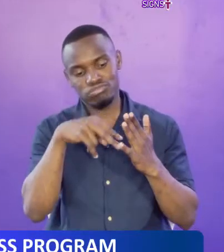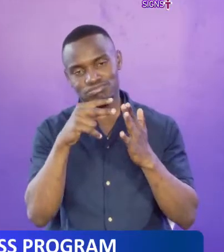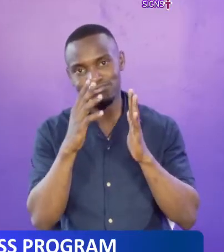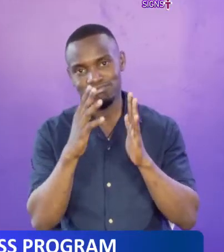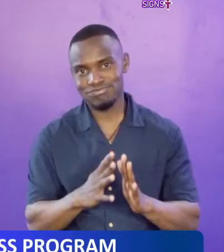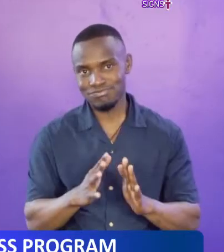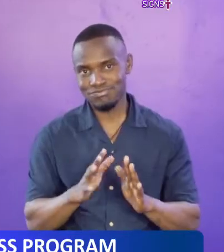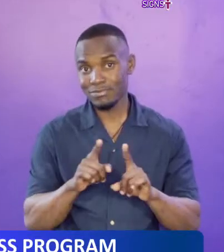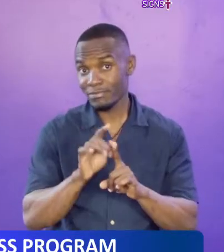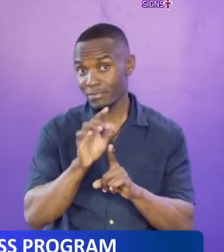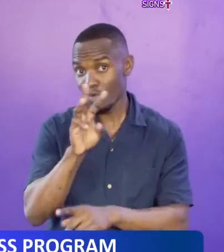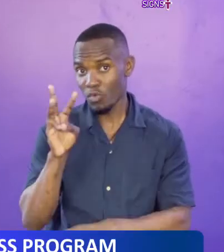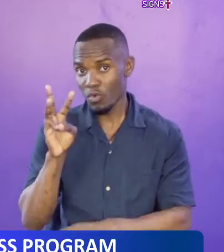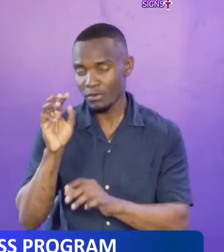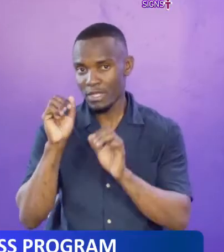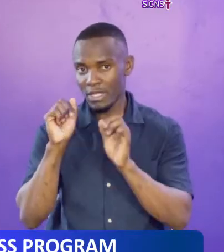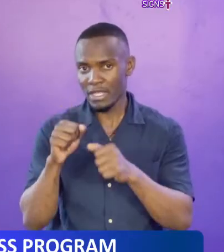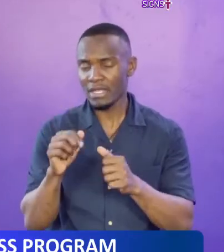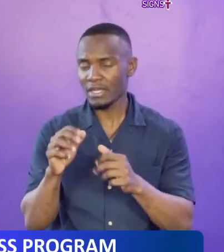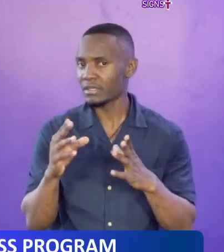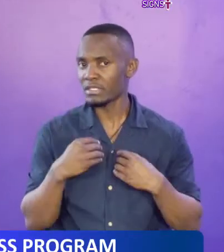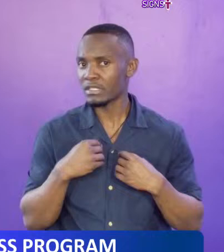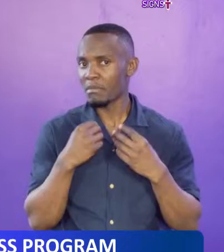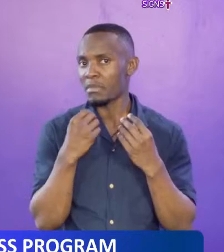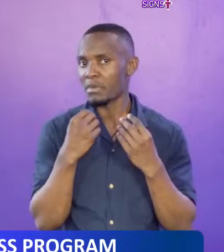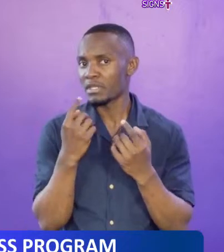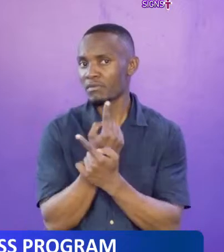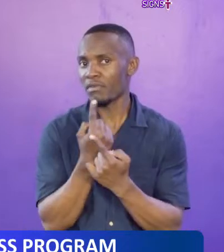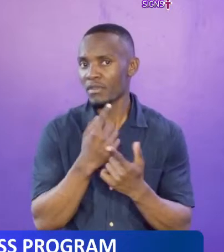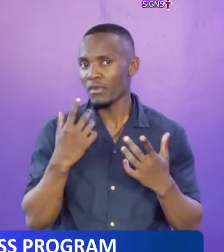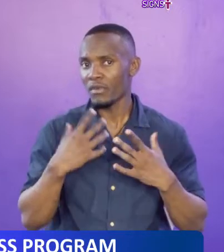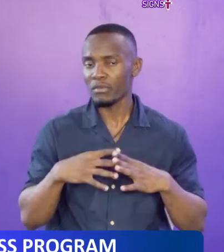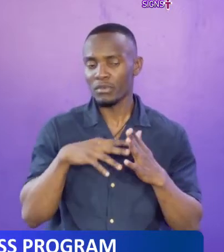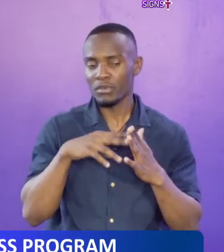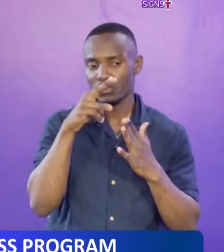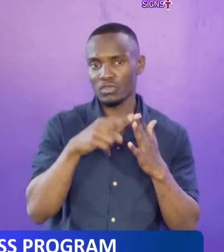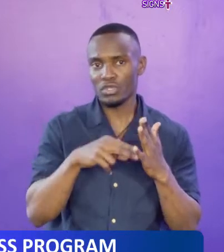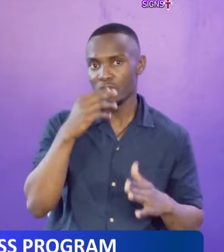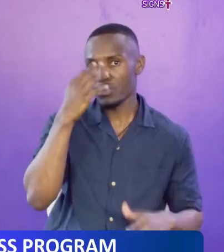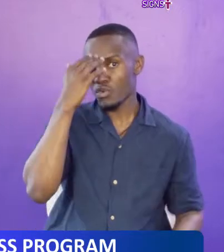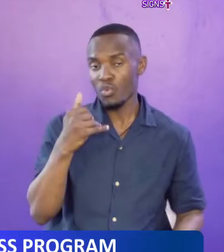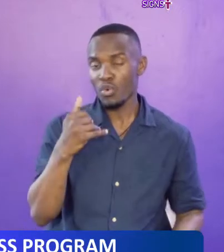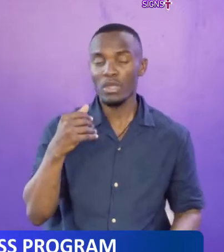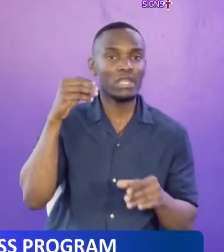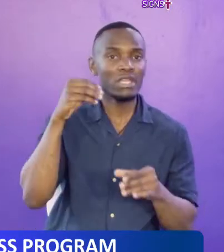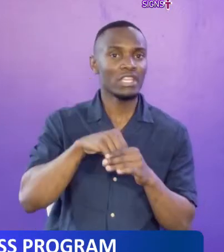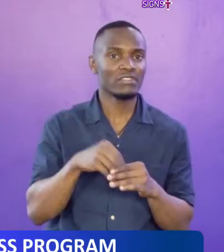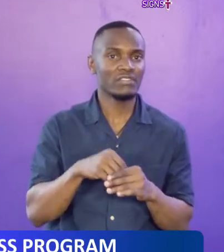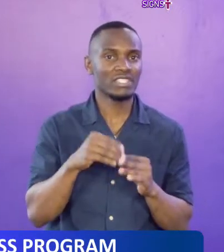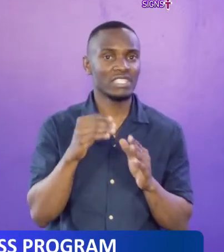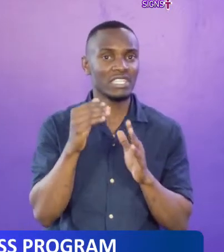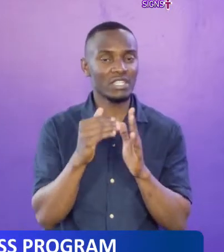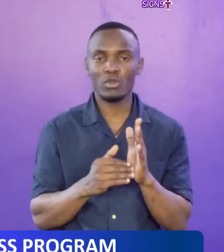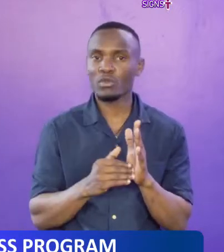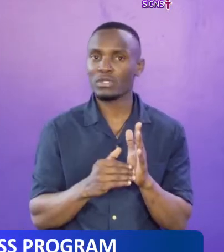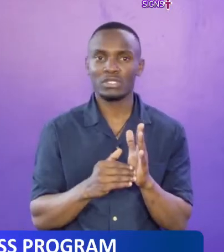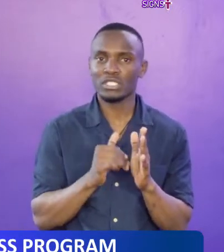to read? Because investing in such program is not cheap. It's capital